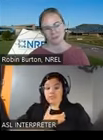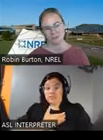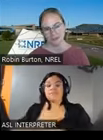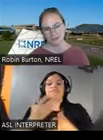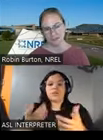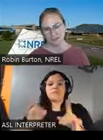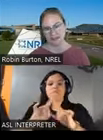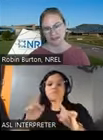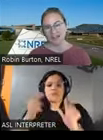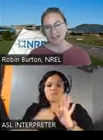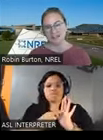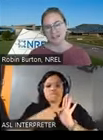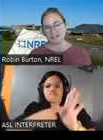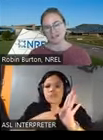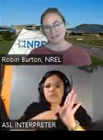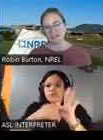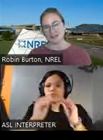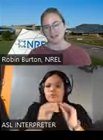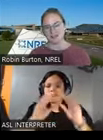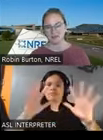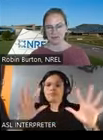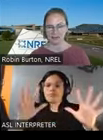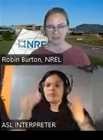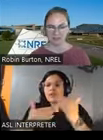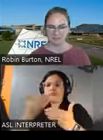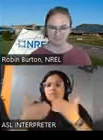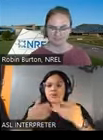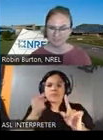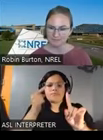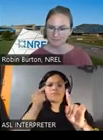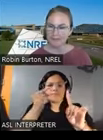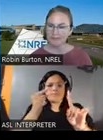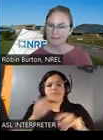full results of the study and conduct extensive outreach and public engagement.